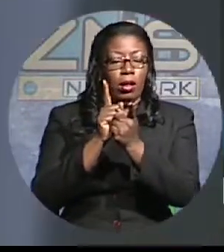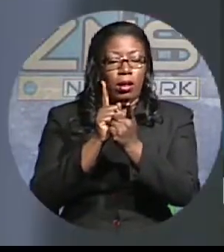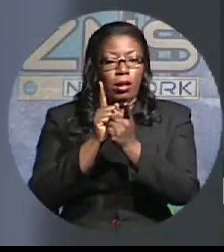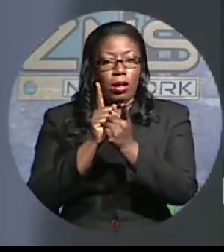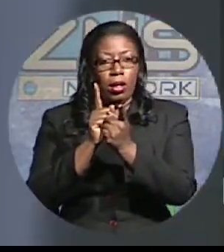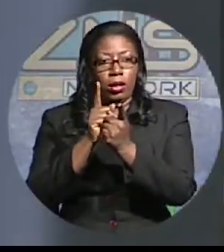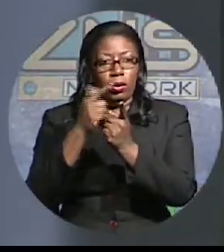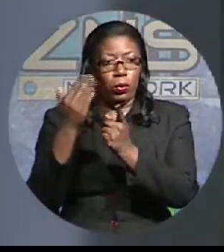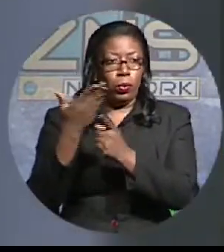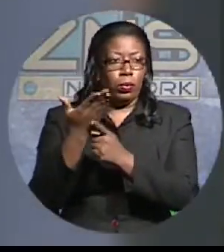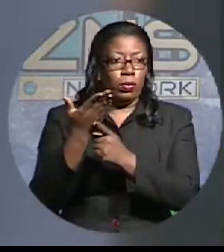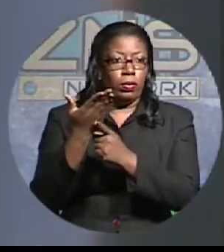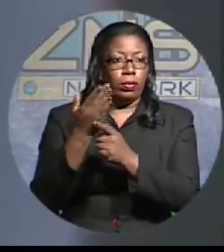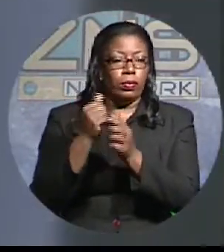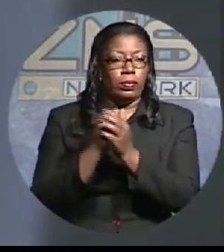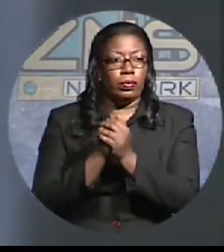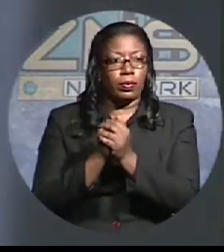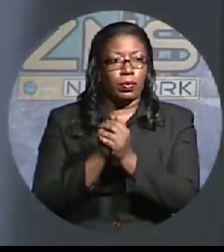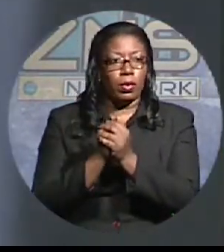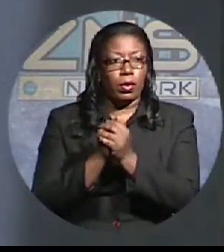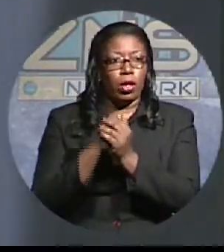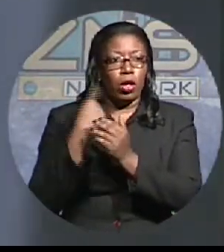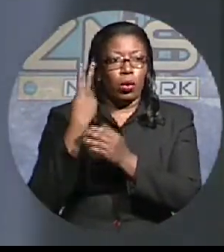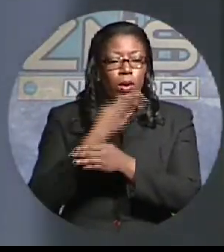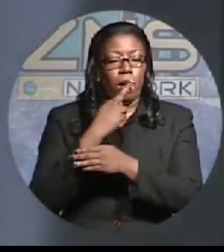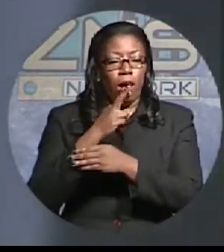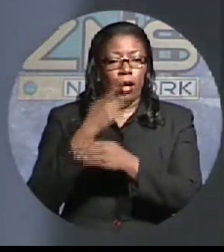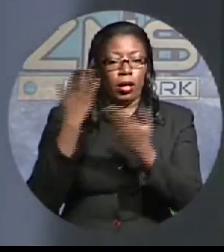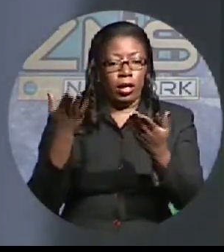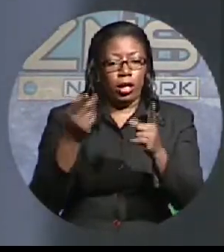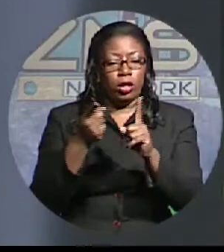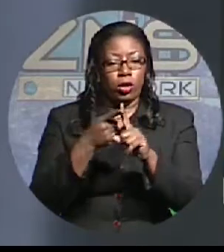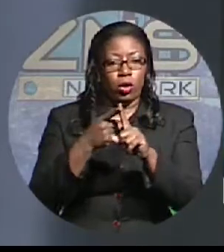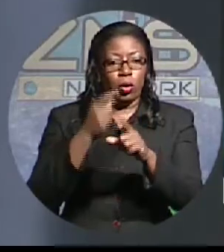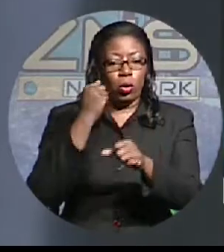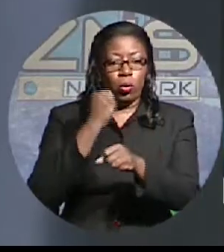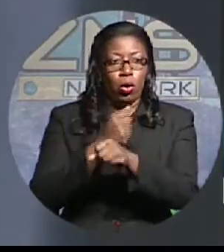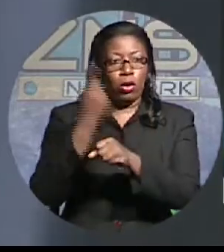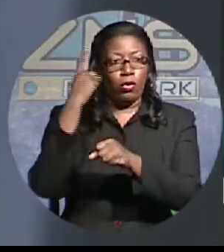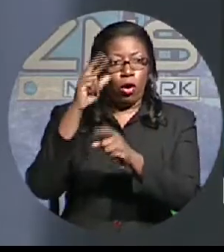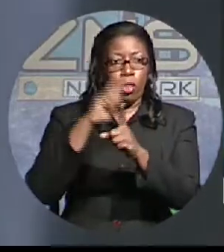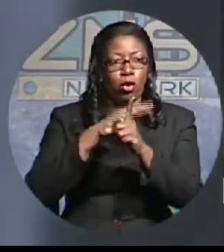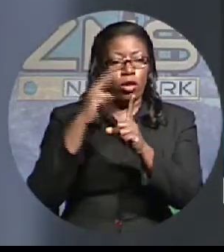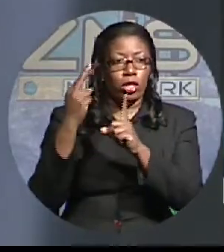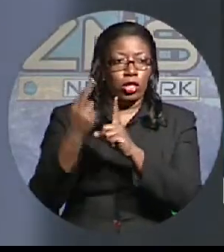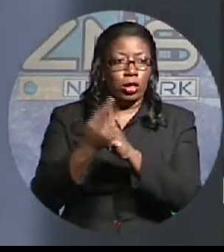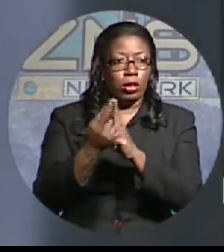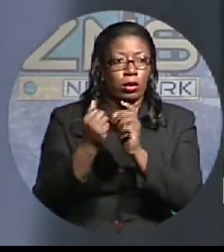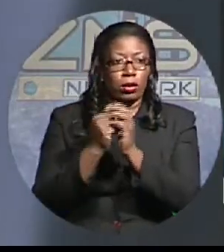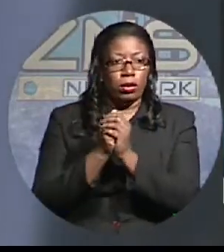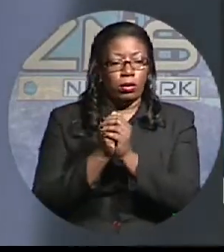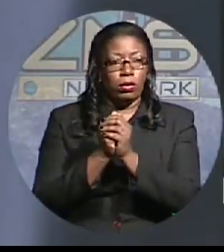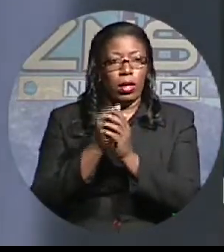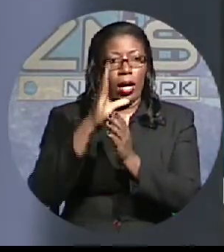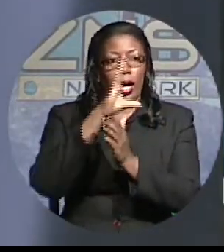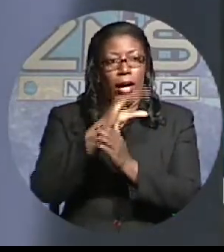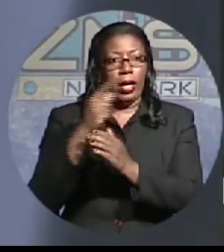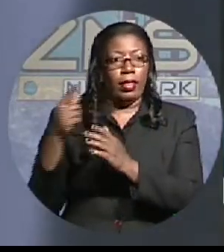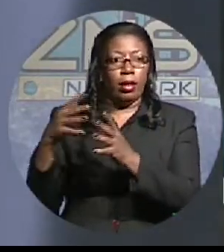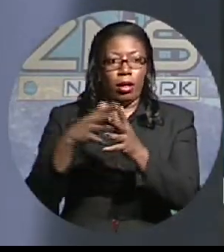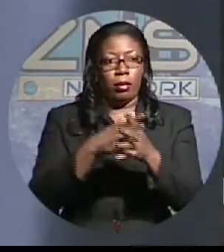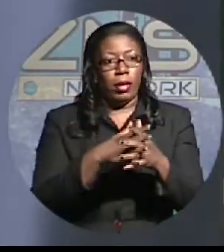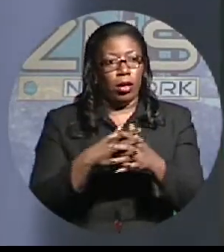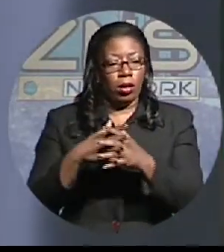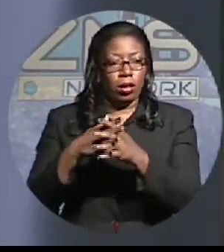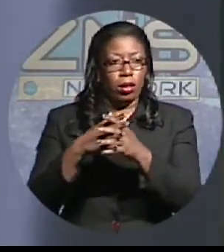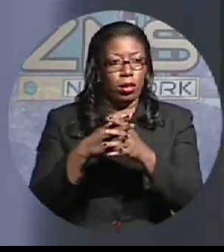Havana. We are down here to work for the region. Estamos aquí para trabajar por la región. And the Americas.